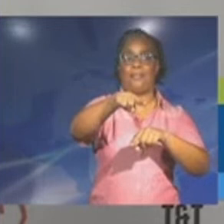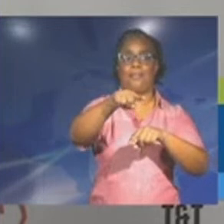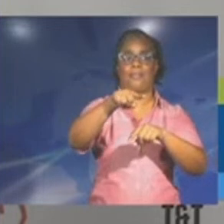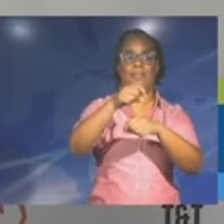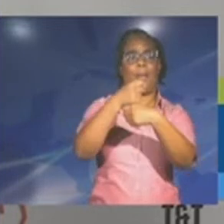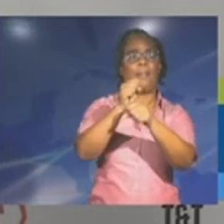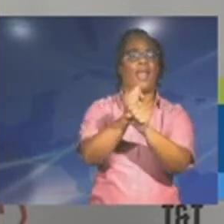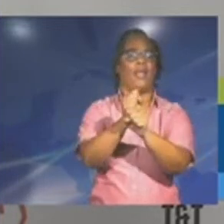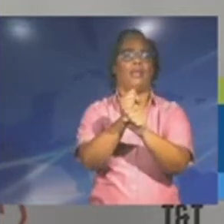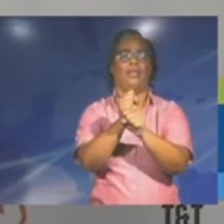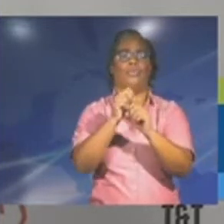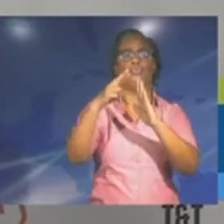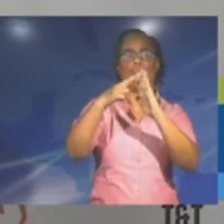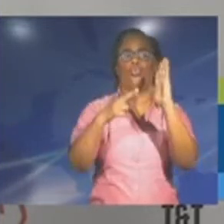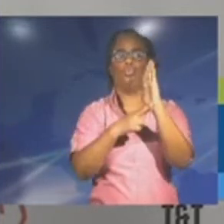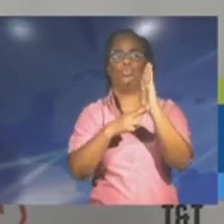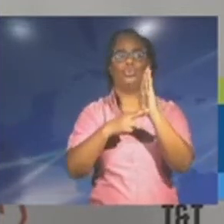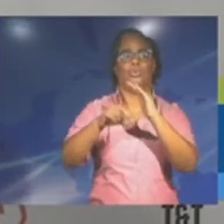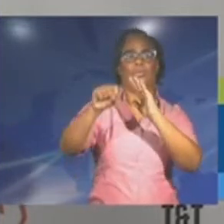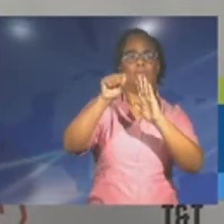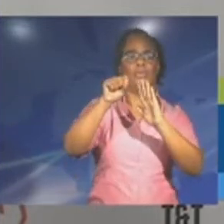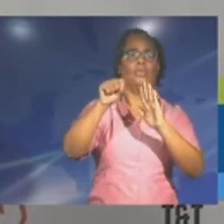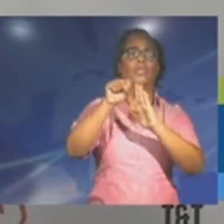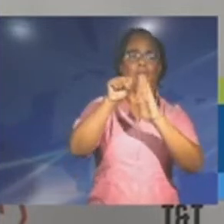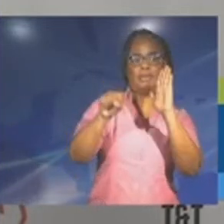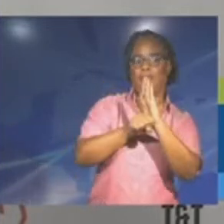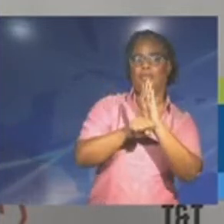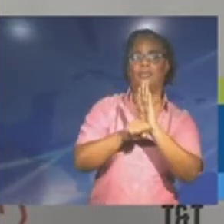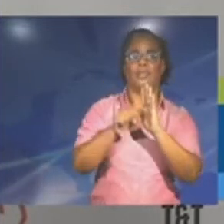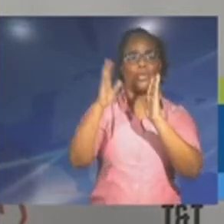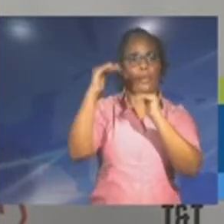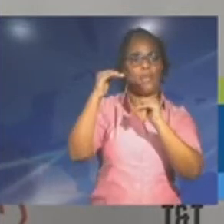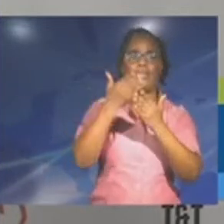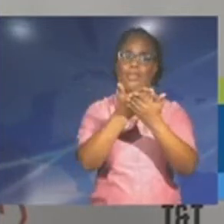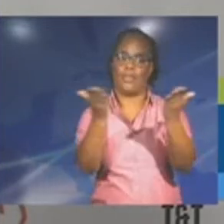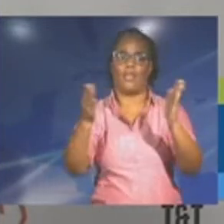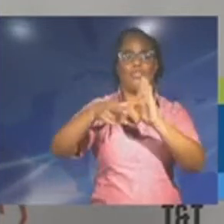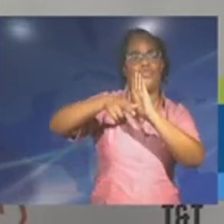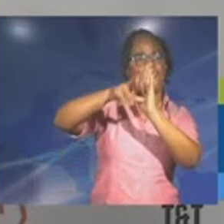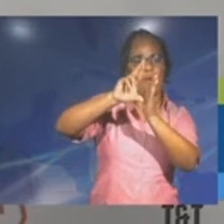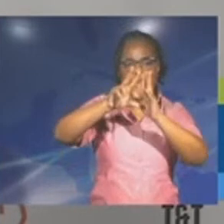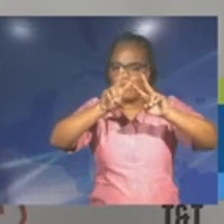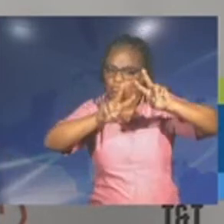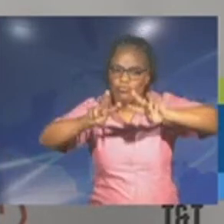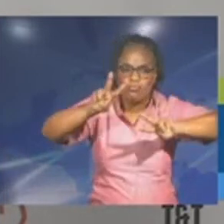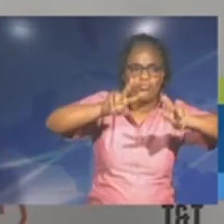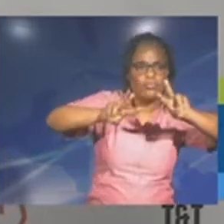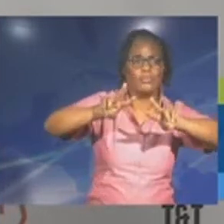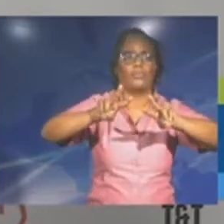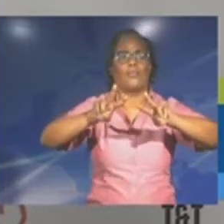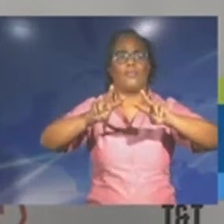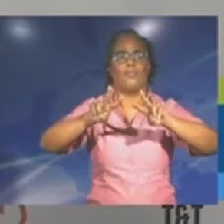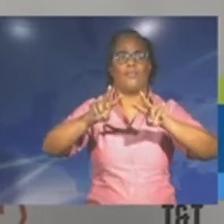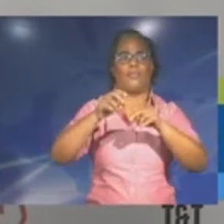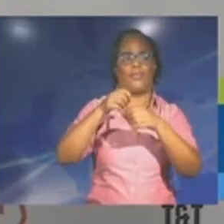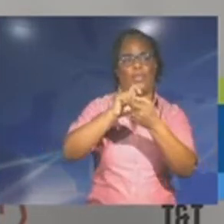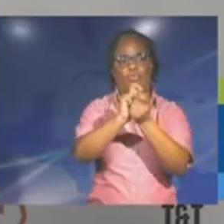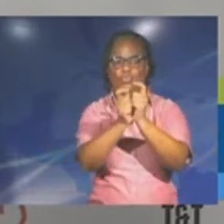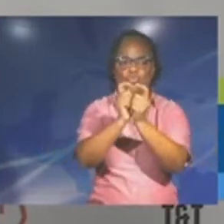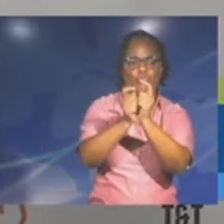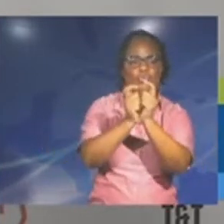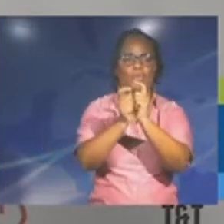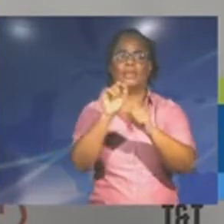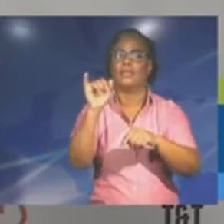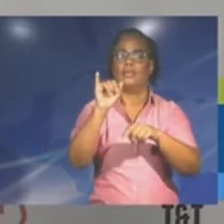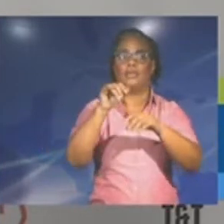initiative to examine, to revise, and hopefully implement the changes and make the necessary investments needed to